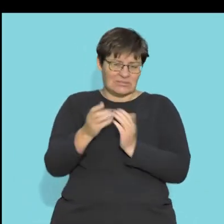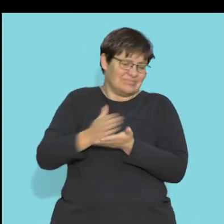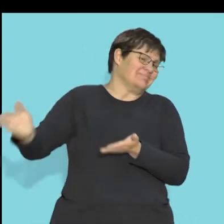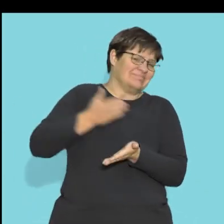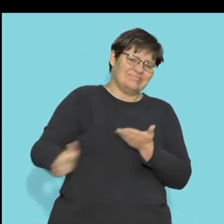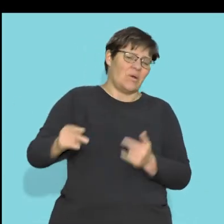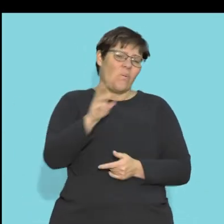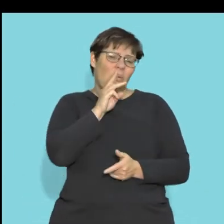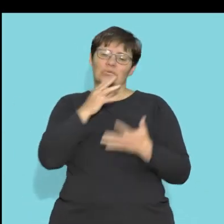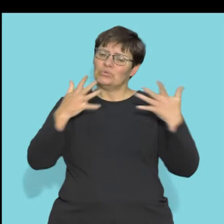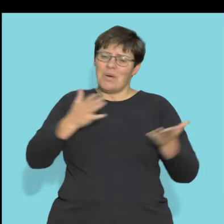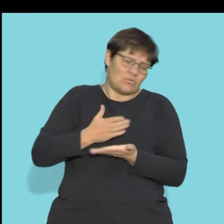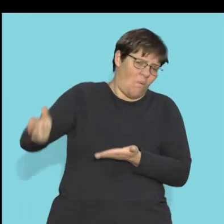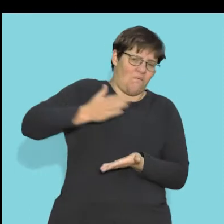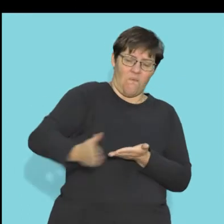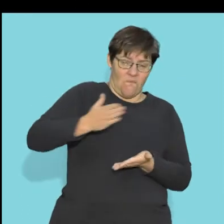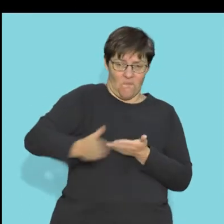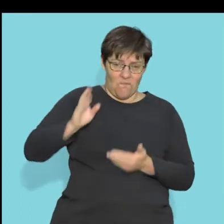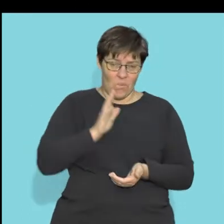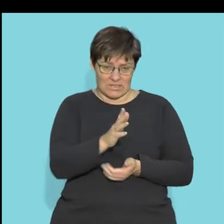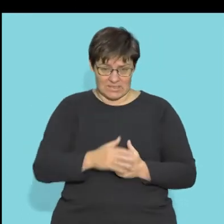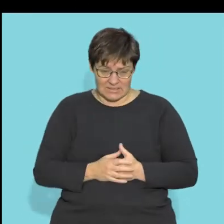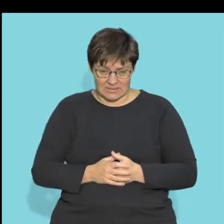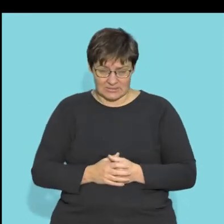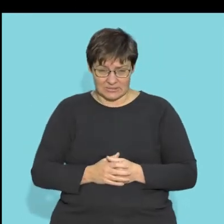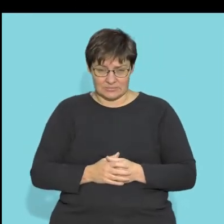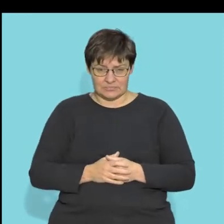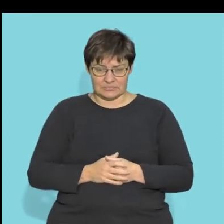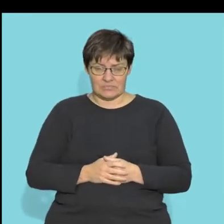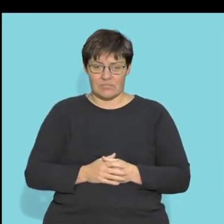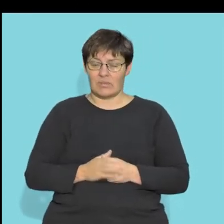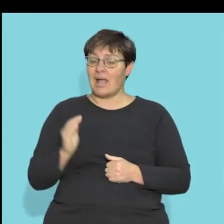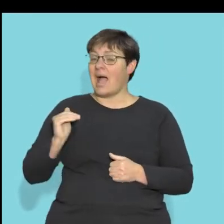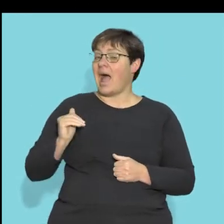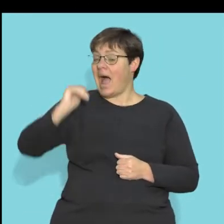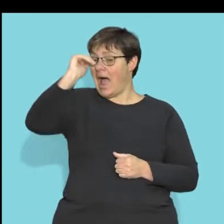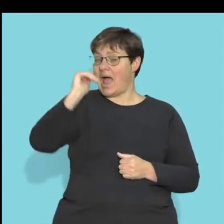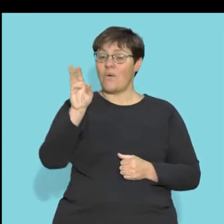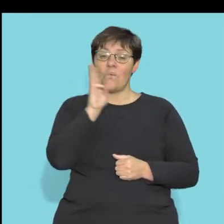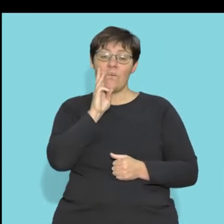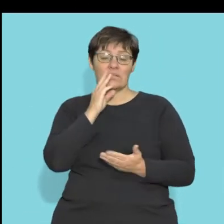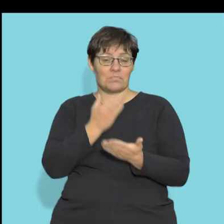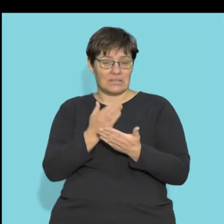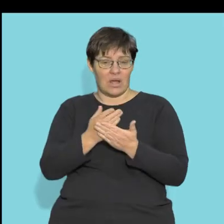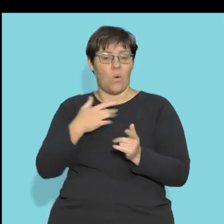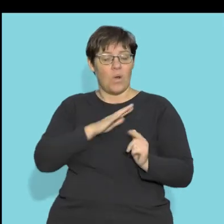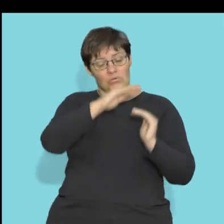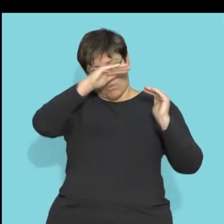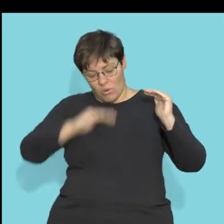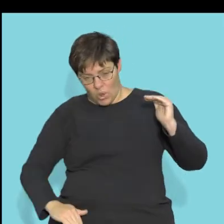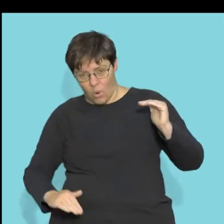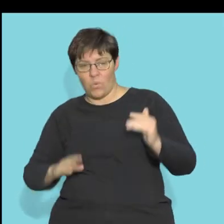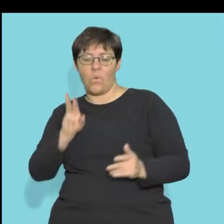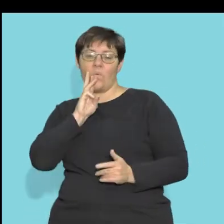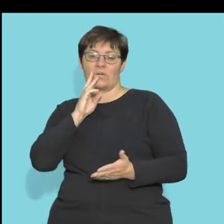get rid of that water. Okay, so a high water potential